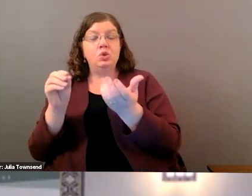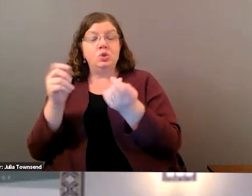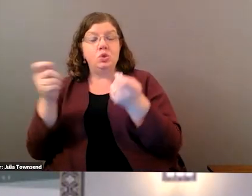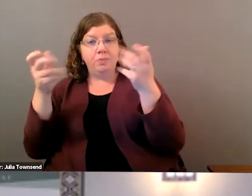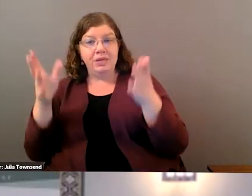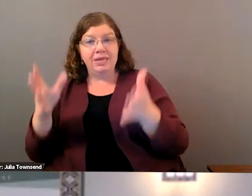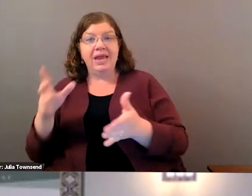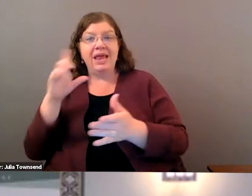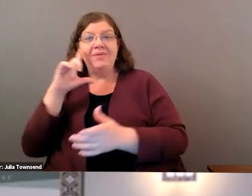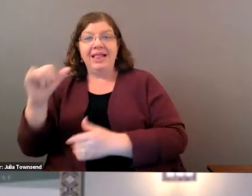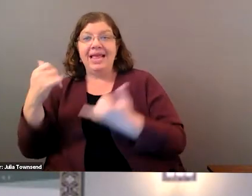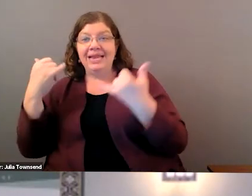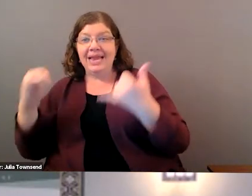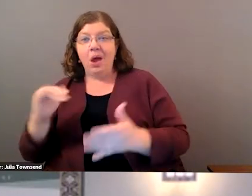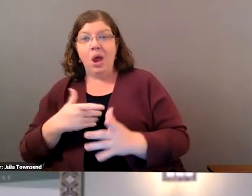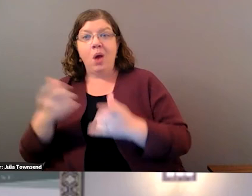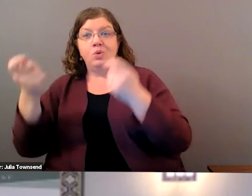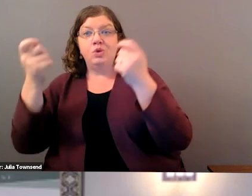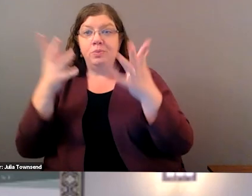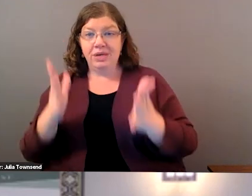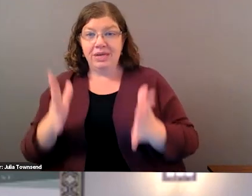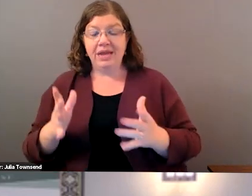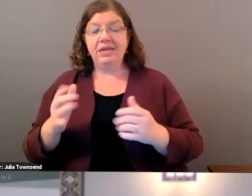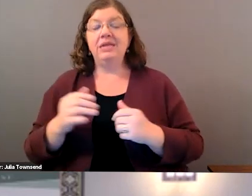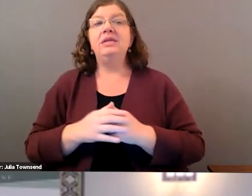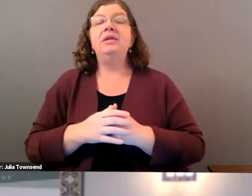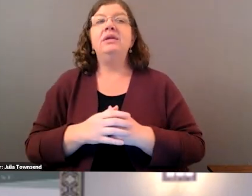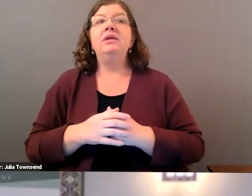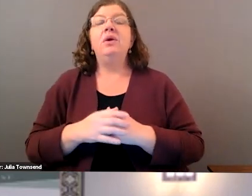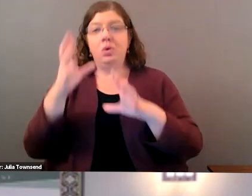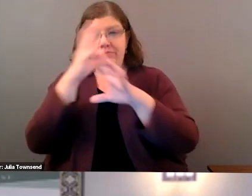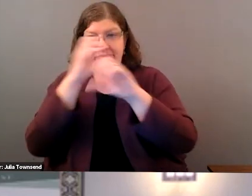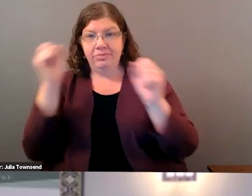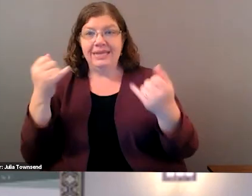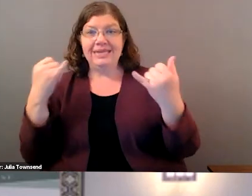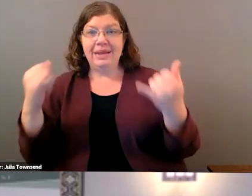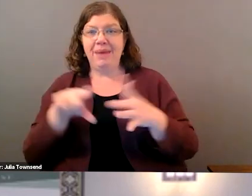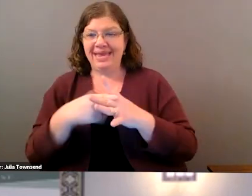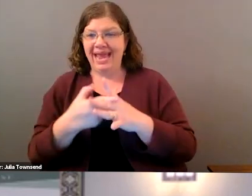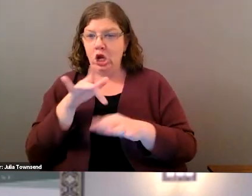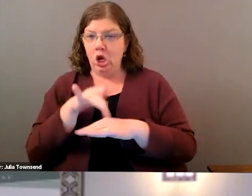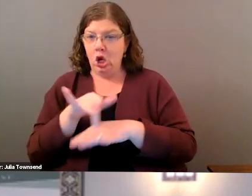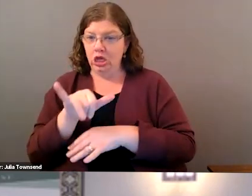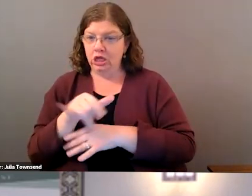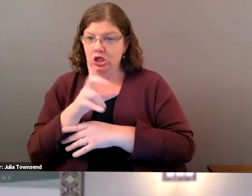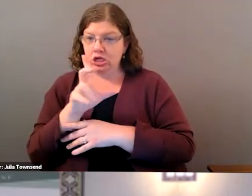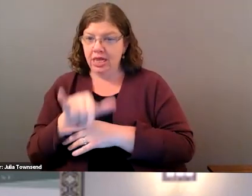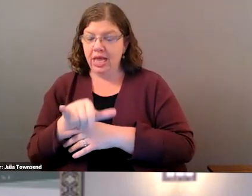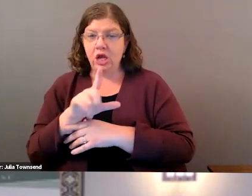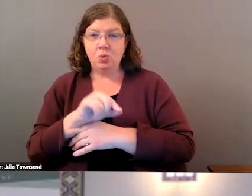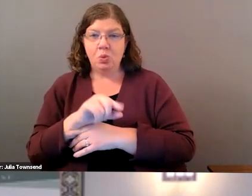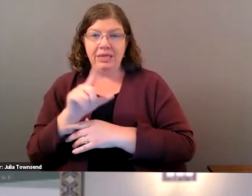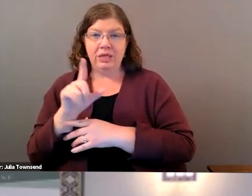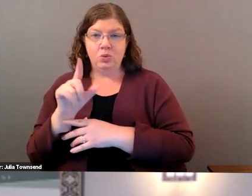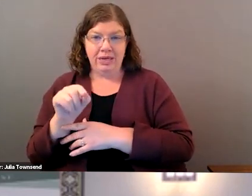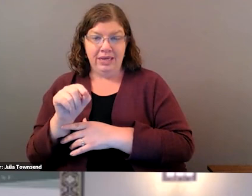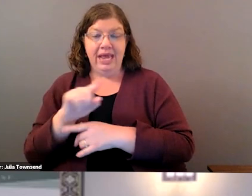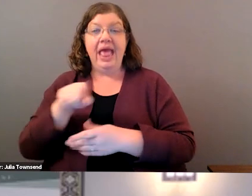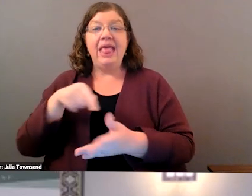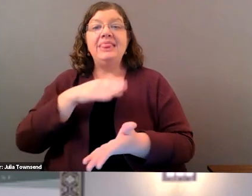superintendent, began early July 2020 in the middle of the lawsuit.